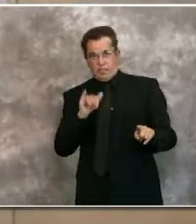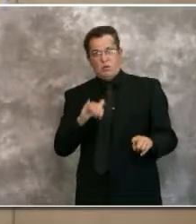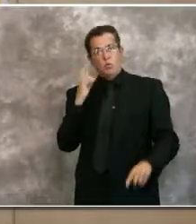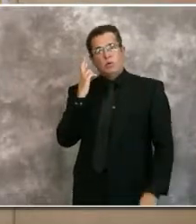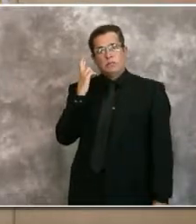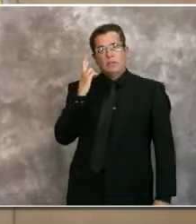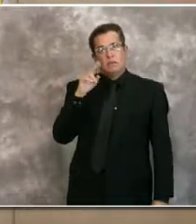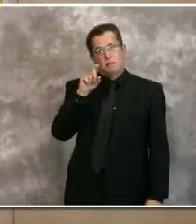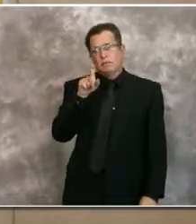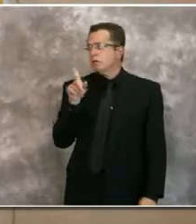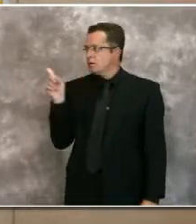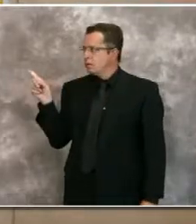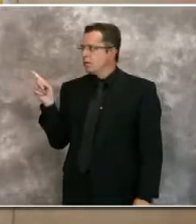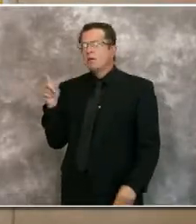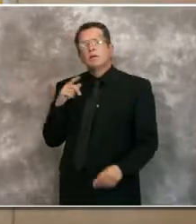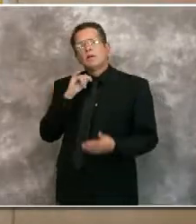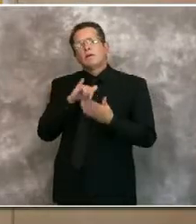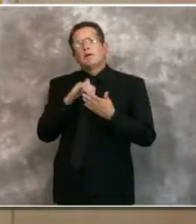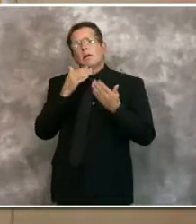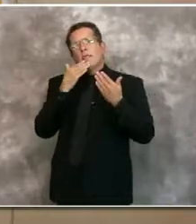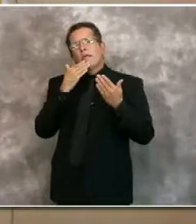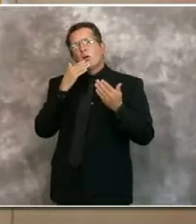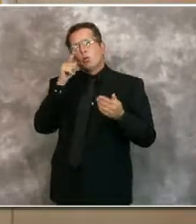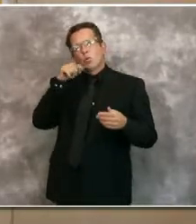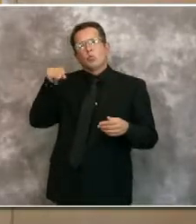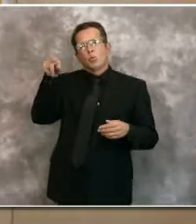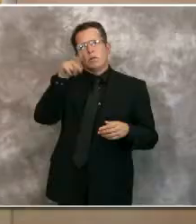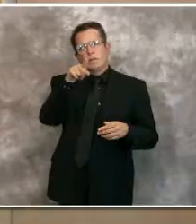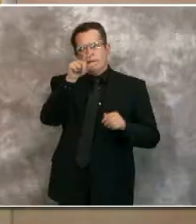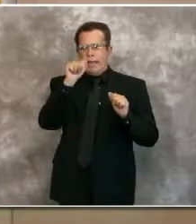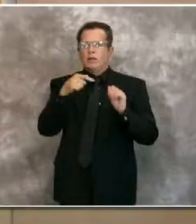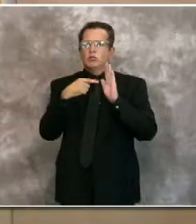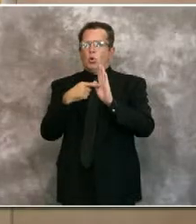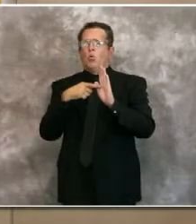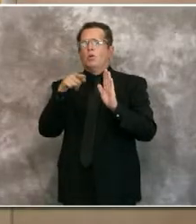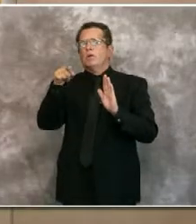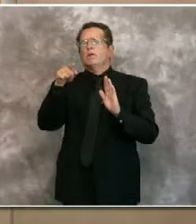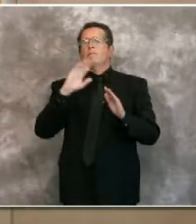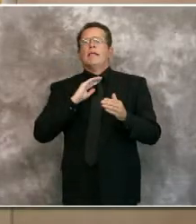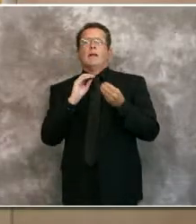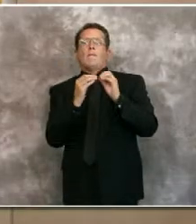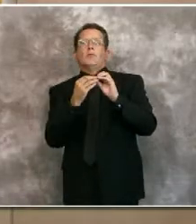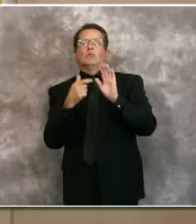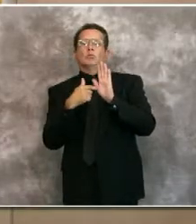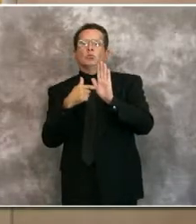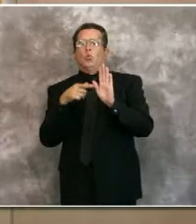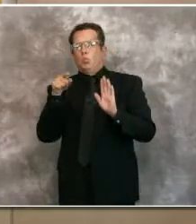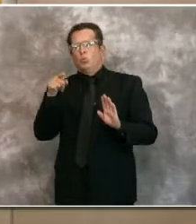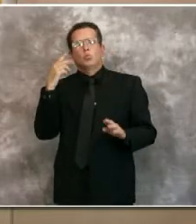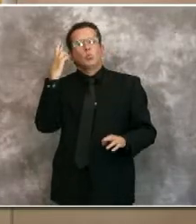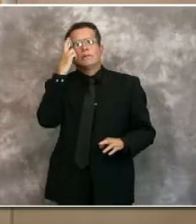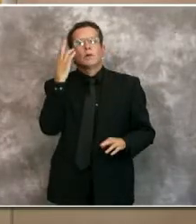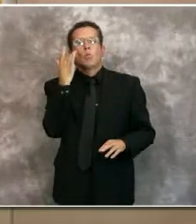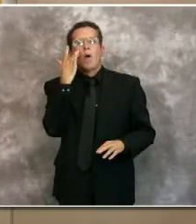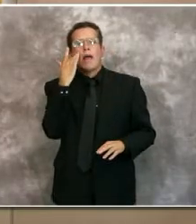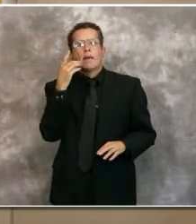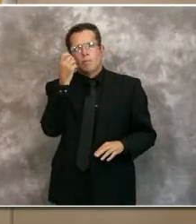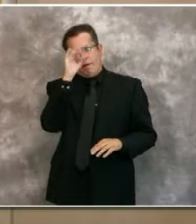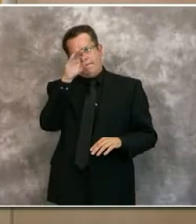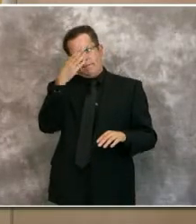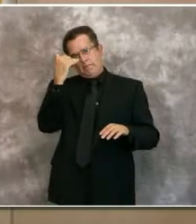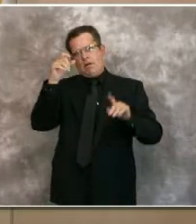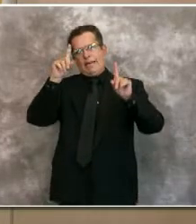Wooten. Thank you for the question again. Can you, staff, please show the triggers again? What we are contributing to an inconsistency in